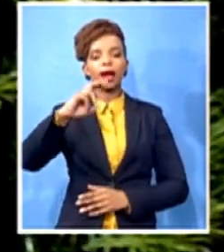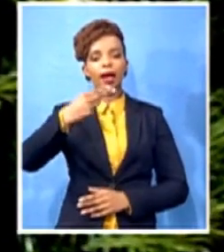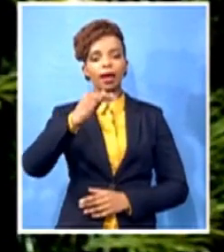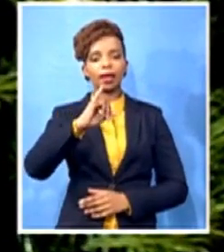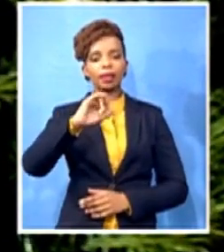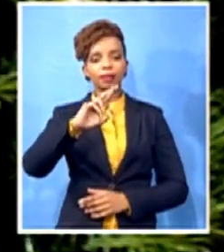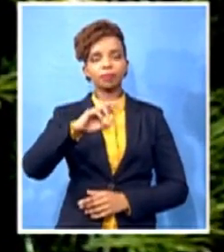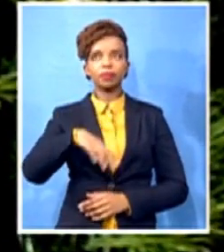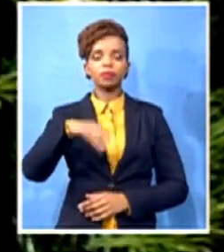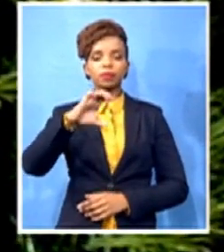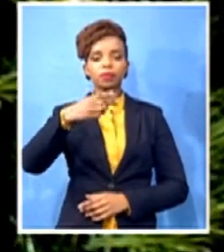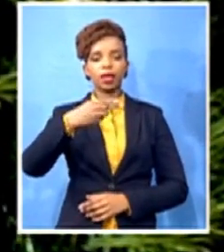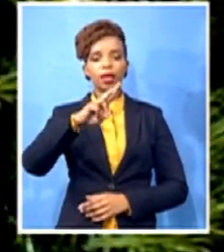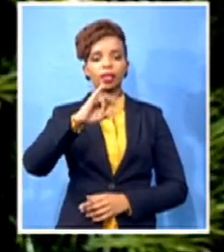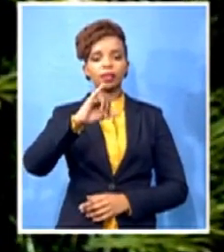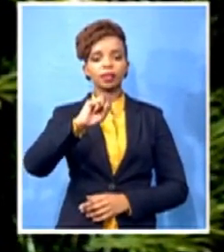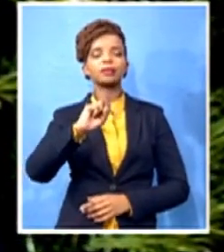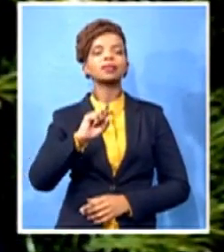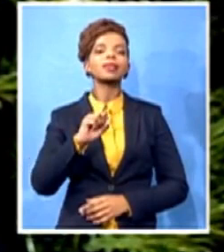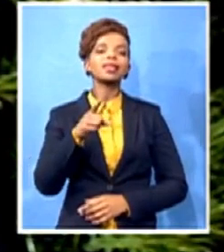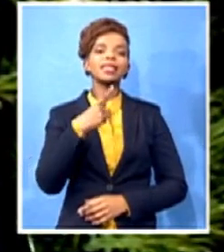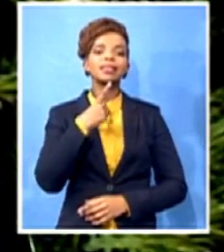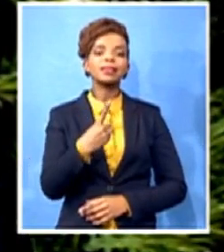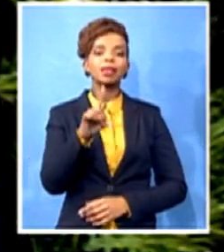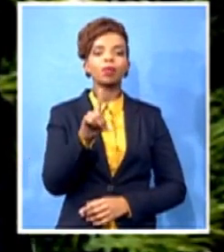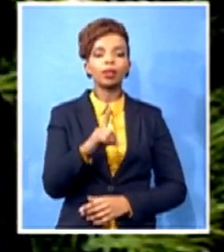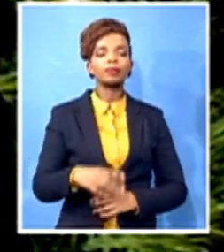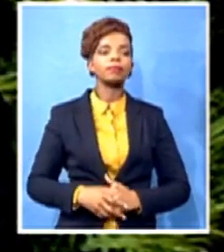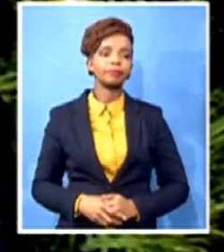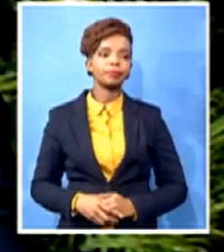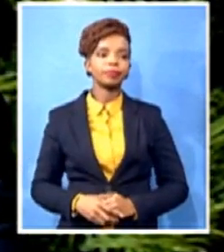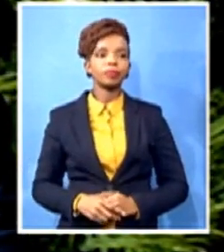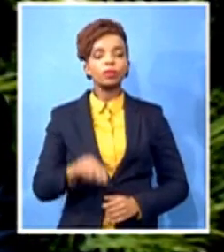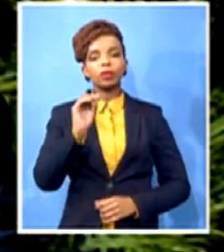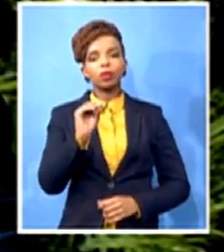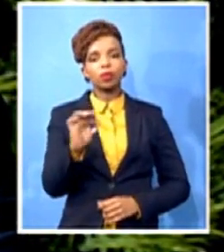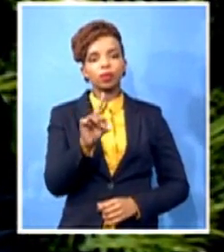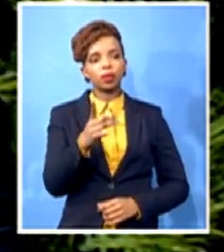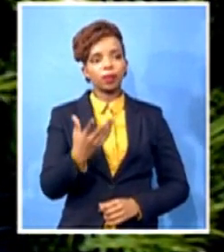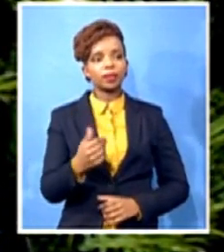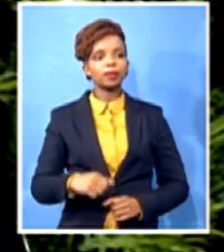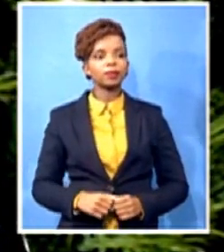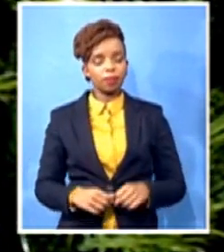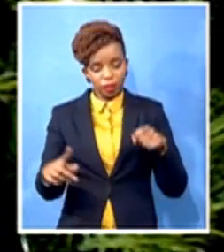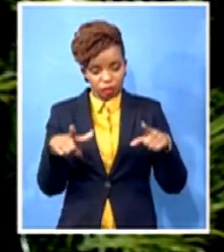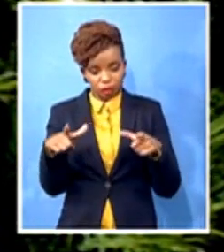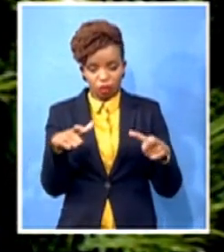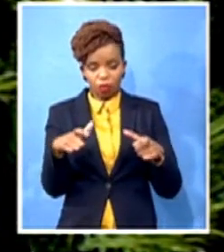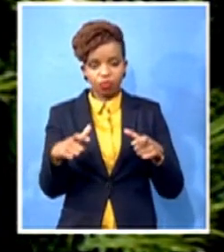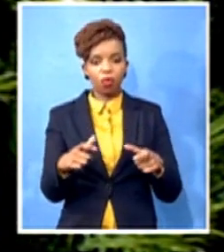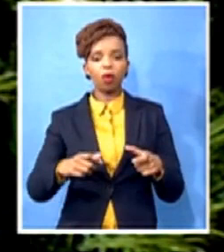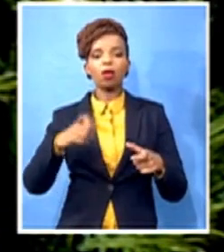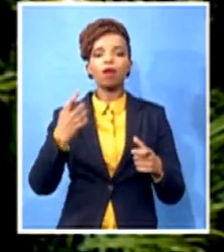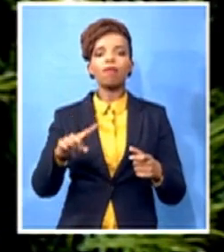of the control of political elites over the department, but also the formation